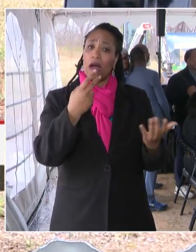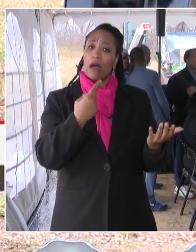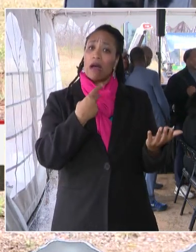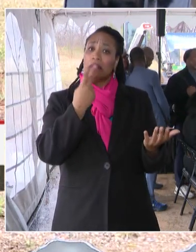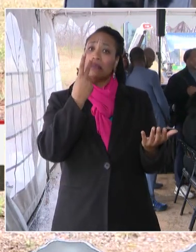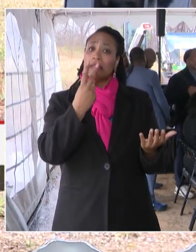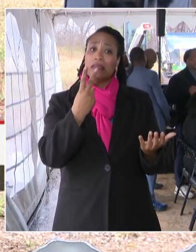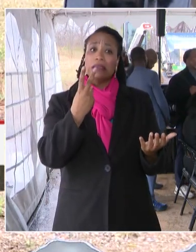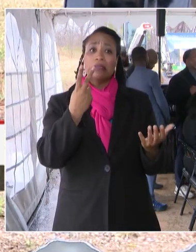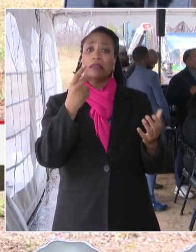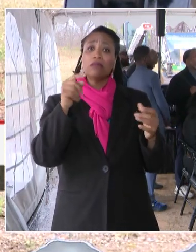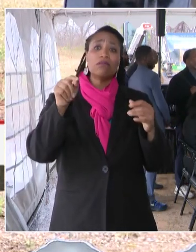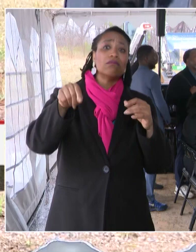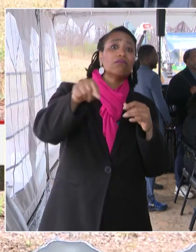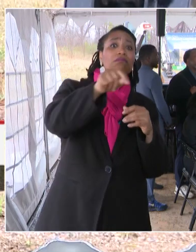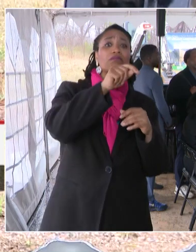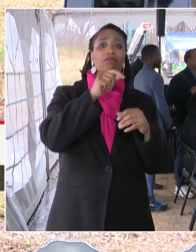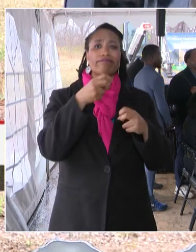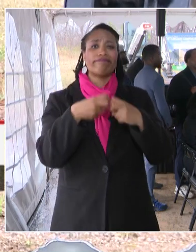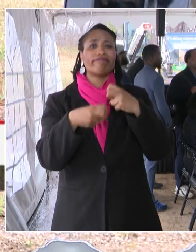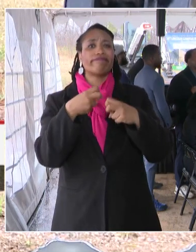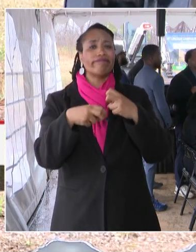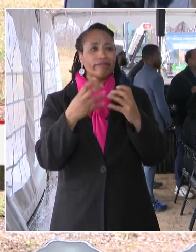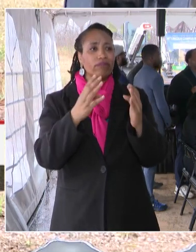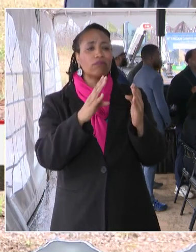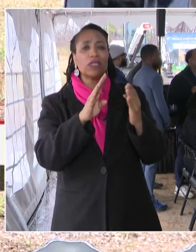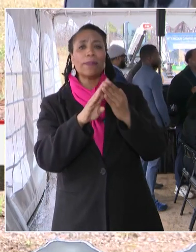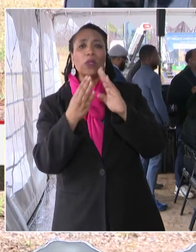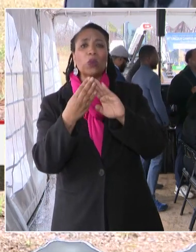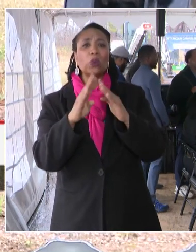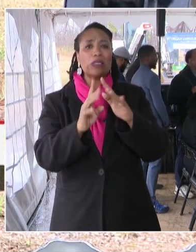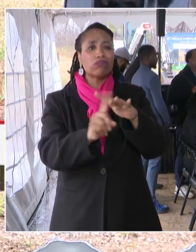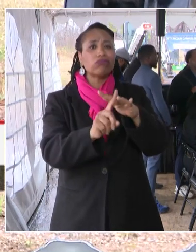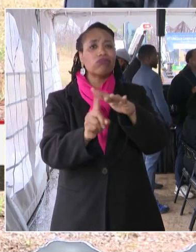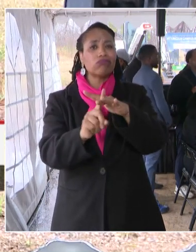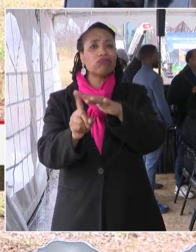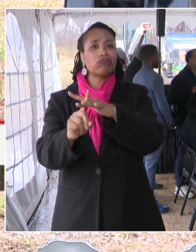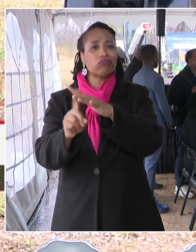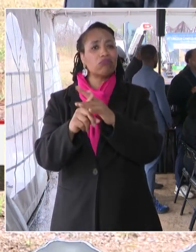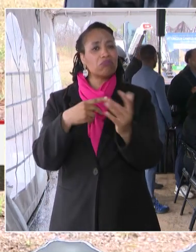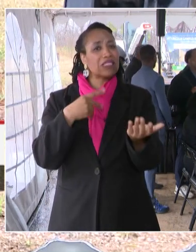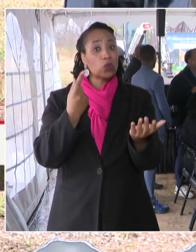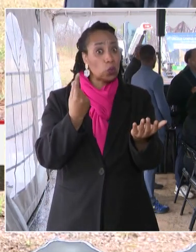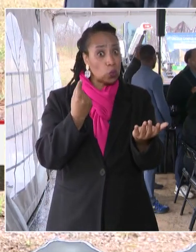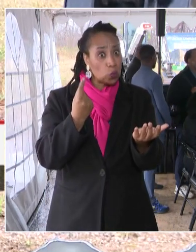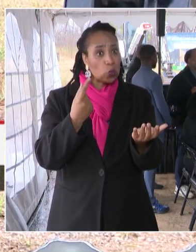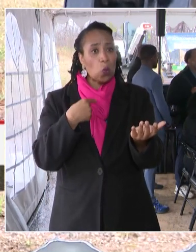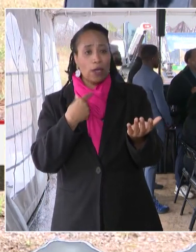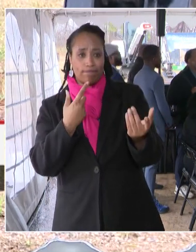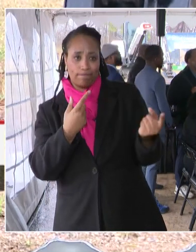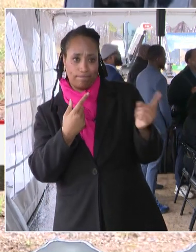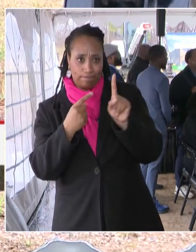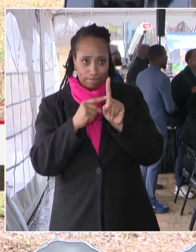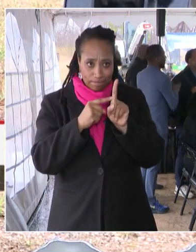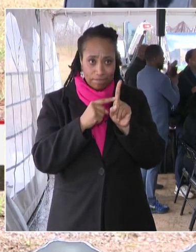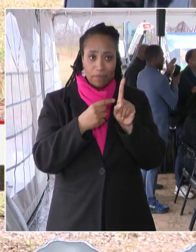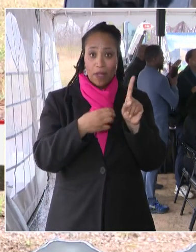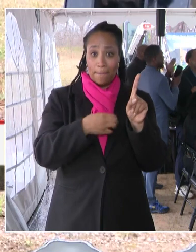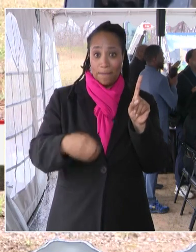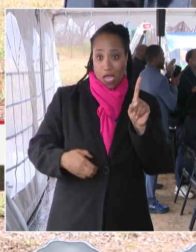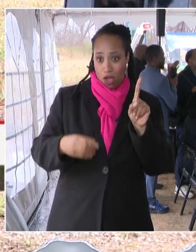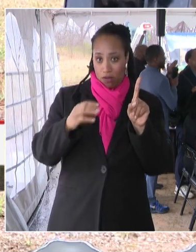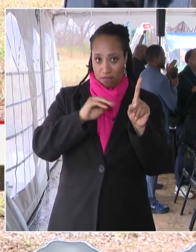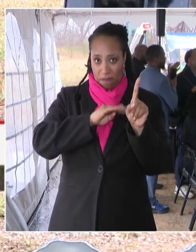with DPR, we worked with DGS, we're working with my successor, and give your council member from Ward 5 a round of applause, Zachary